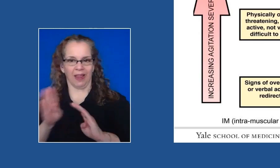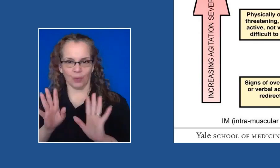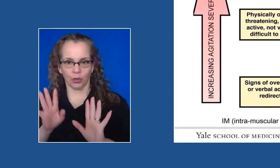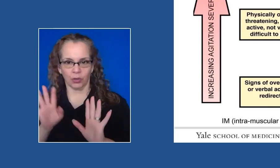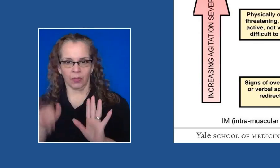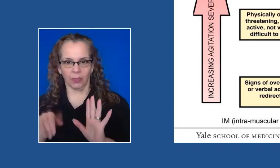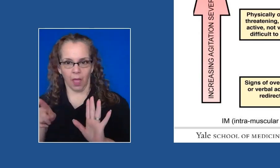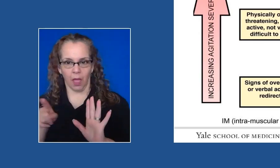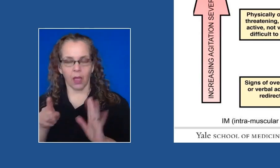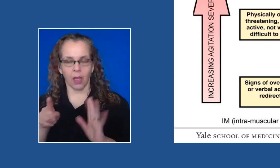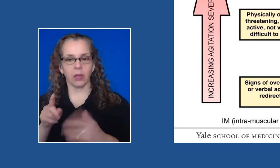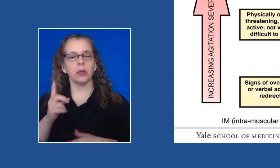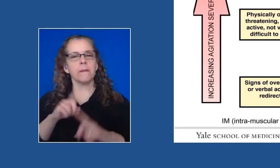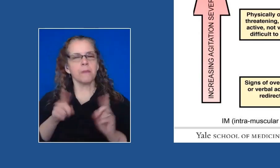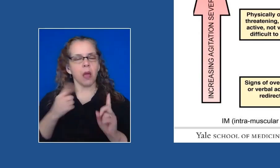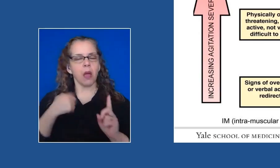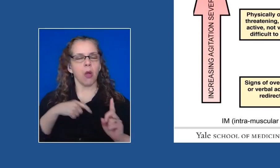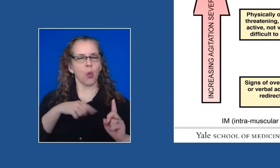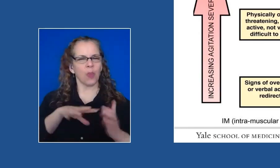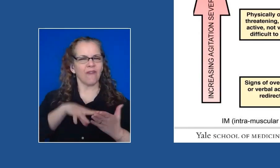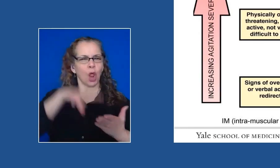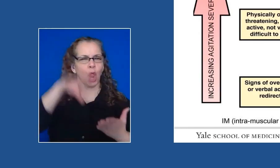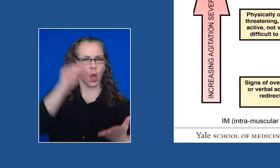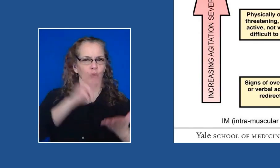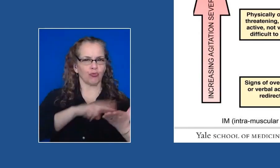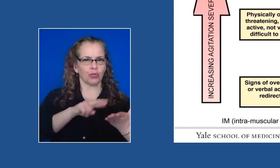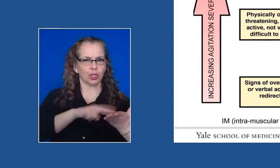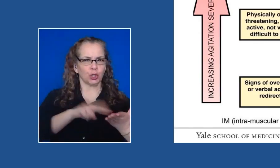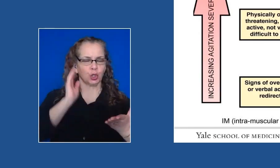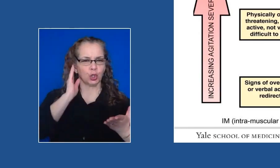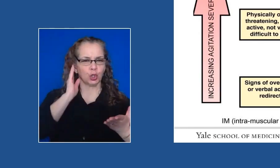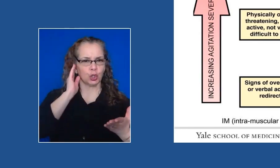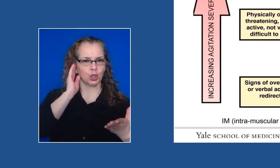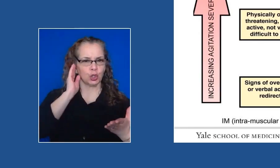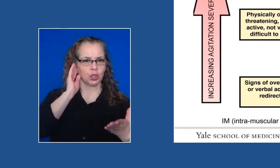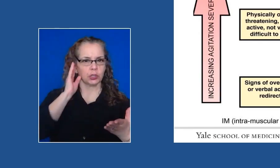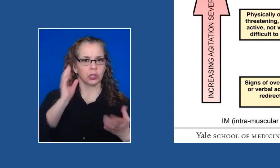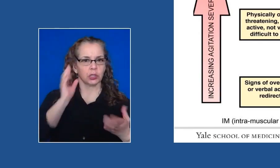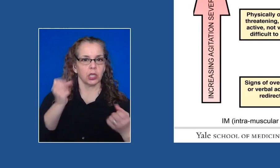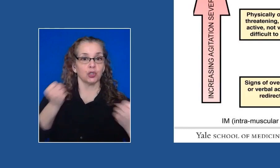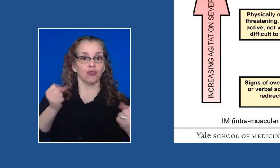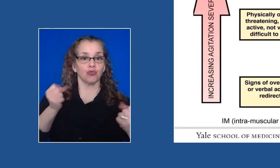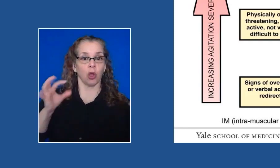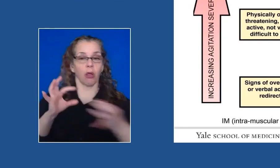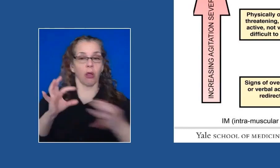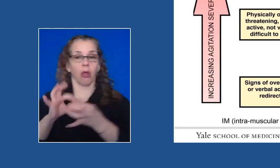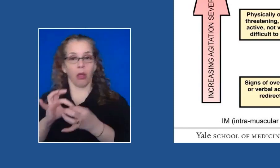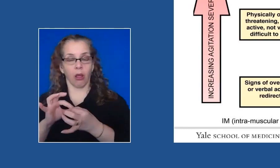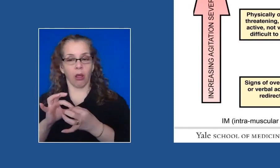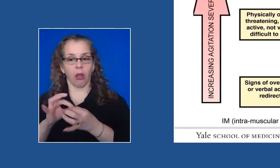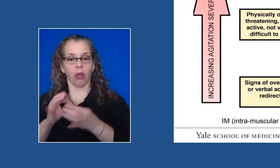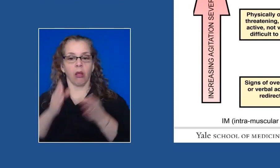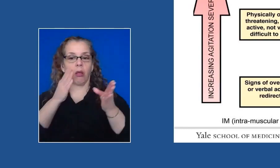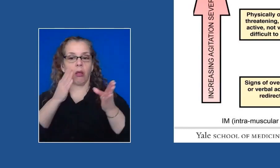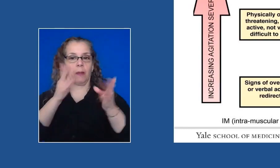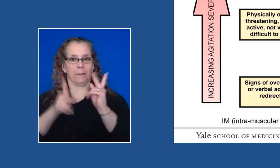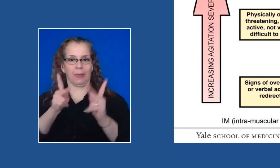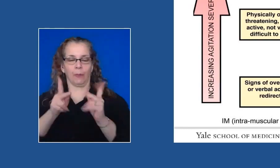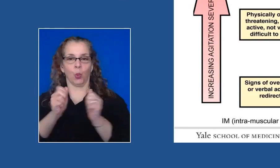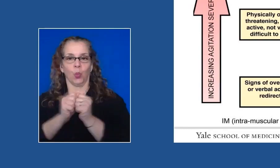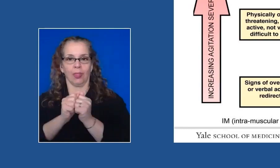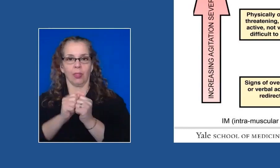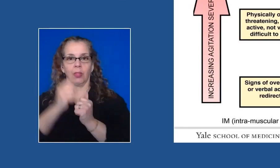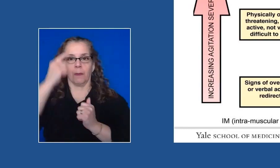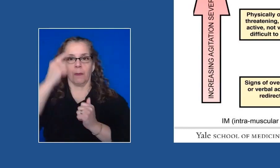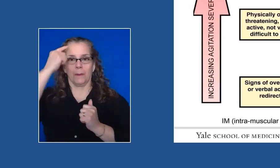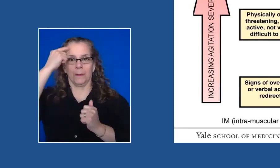as well as in previous studies is that it does have a strong link to individuals with mental illness, behavioral disorders, substance